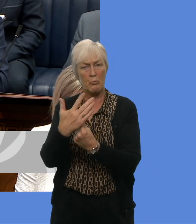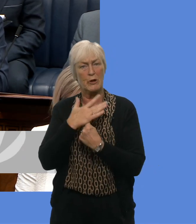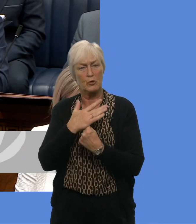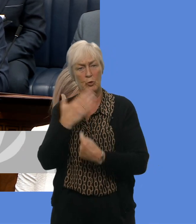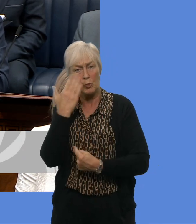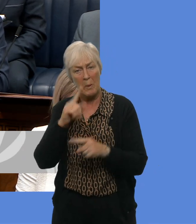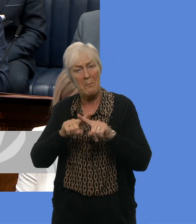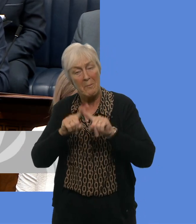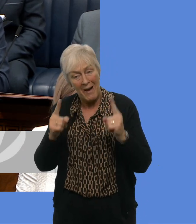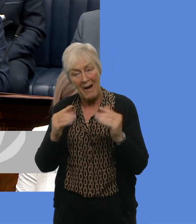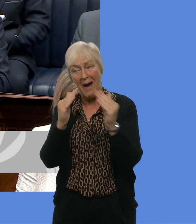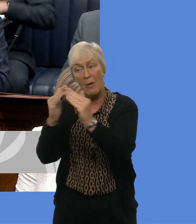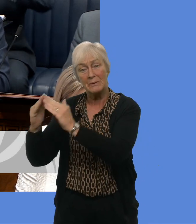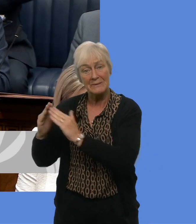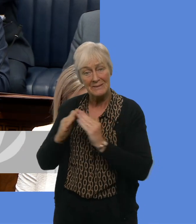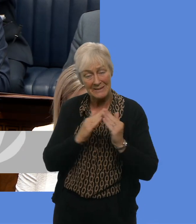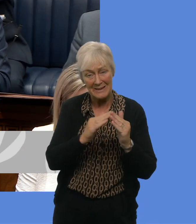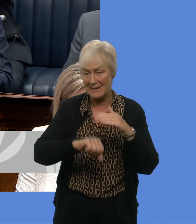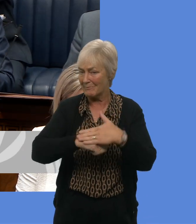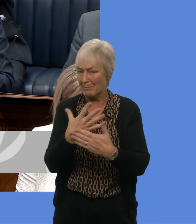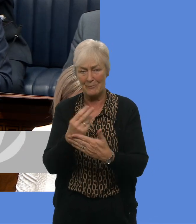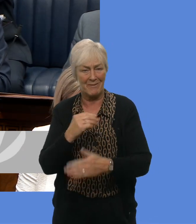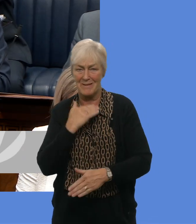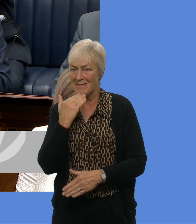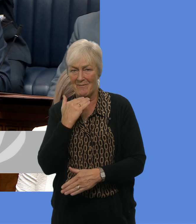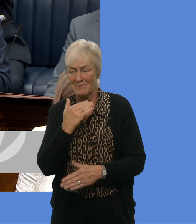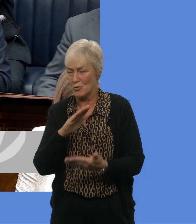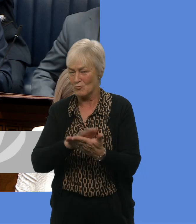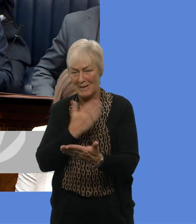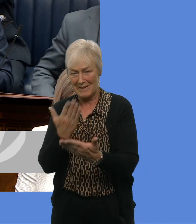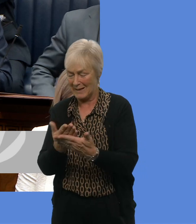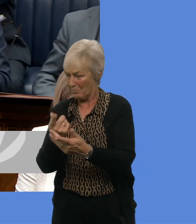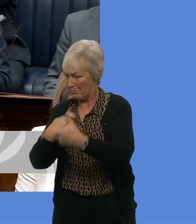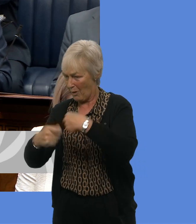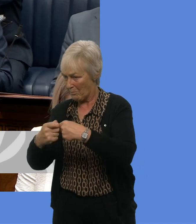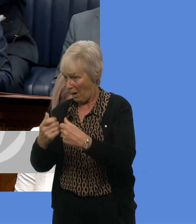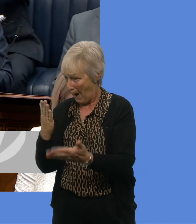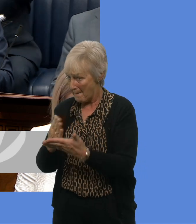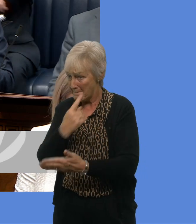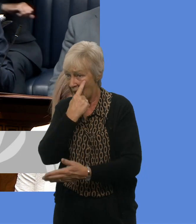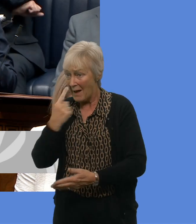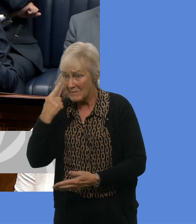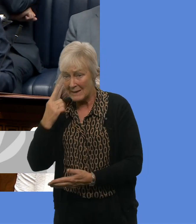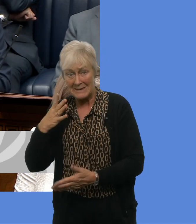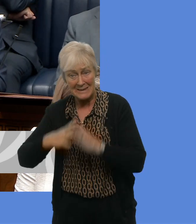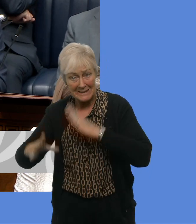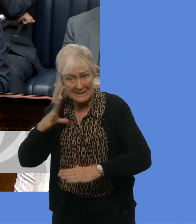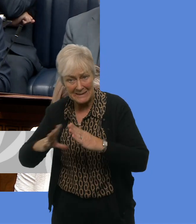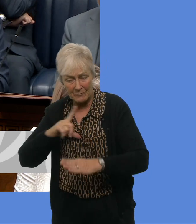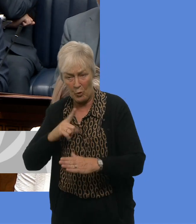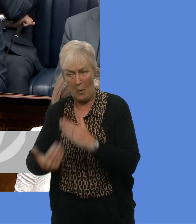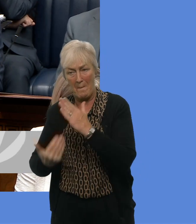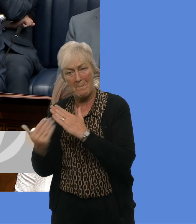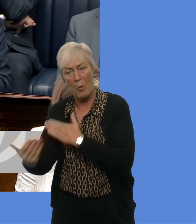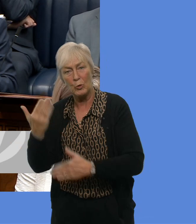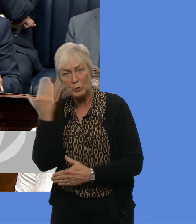housing developments in and of itself wouldn't necessarily translate into an evidence of the need that is required for schools.